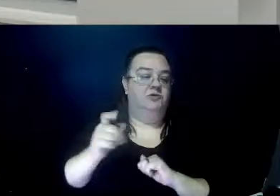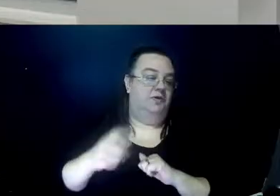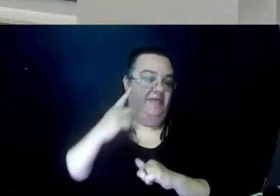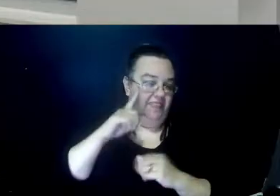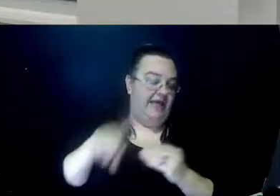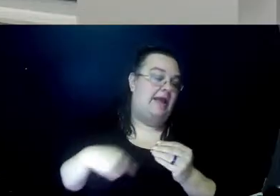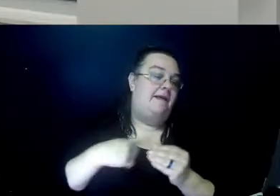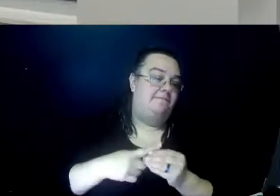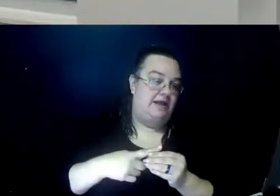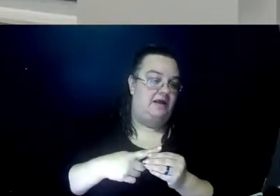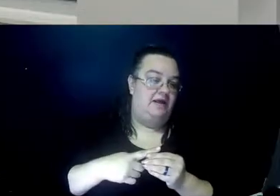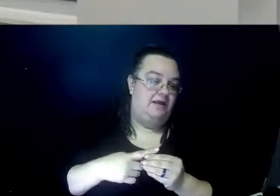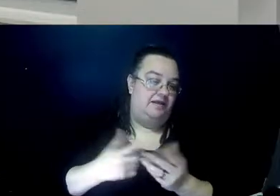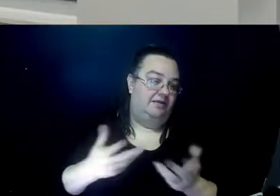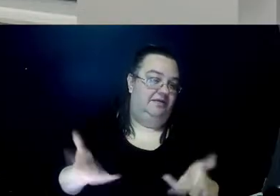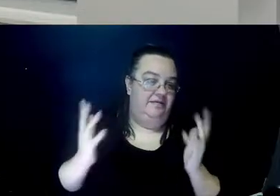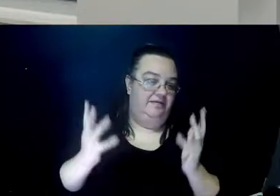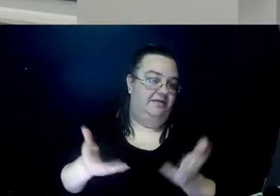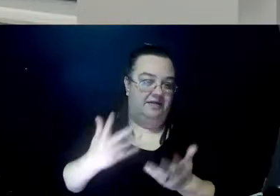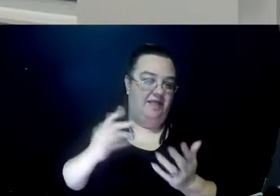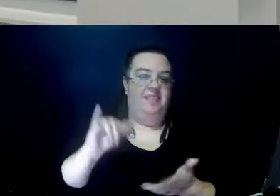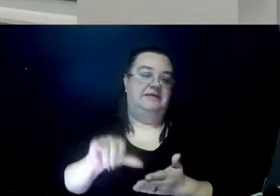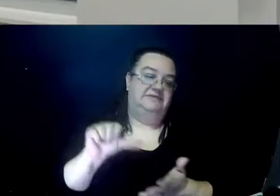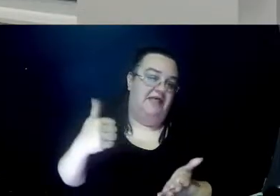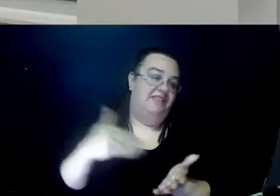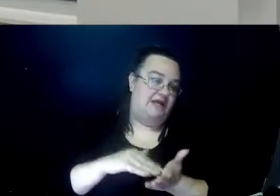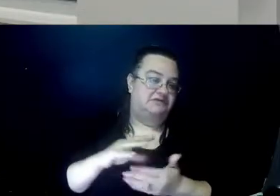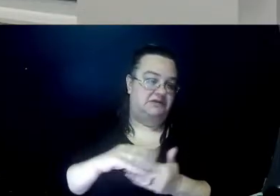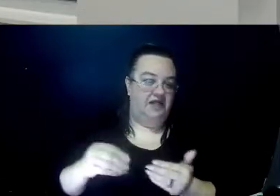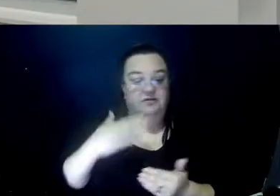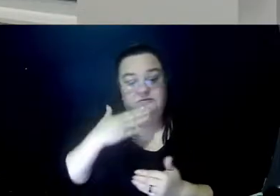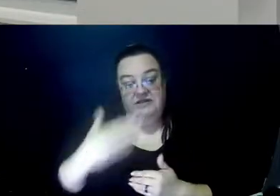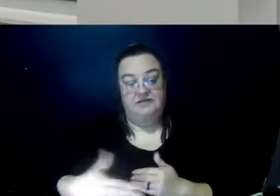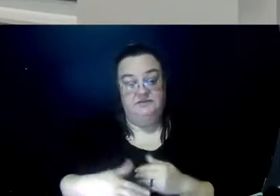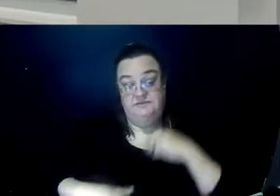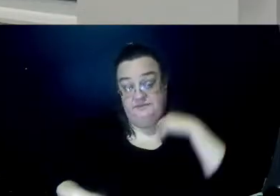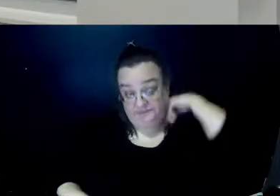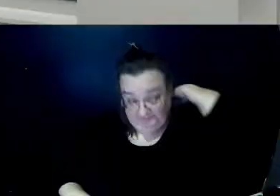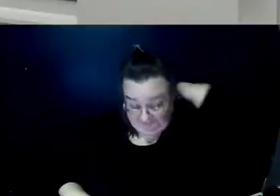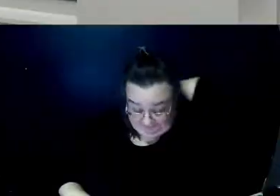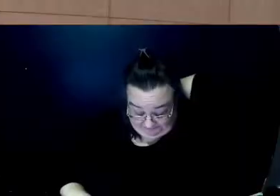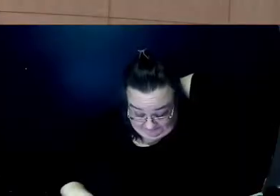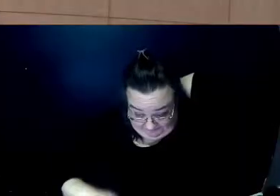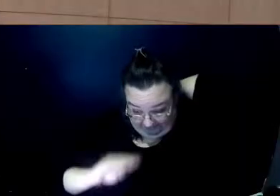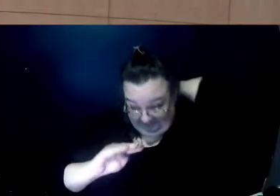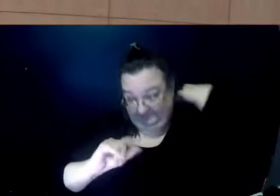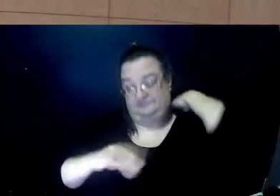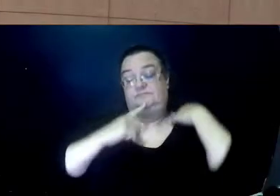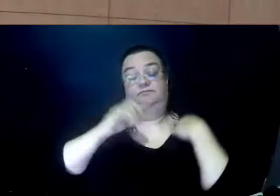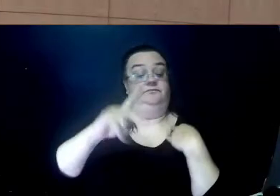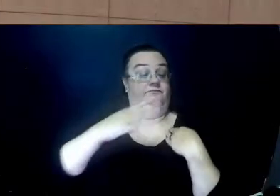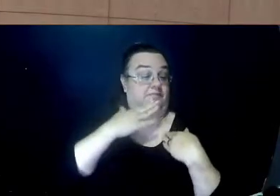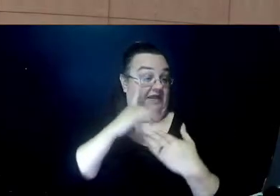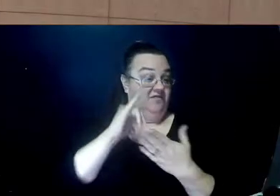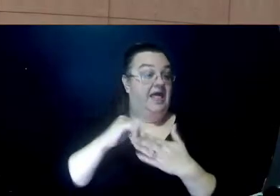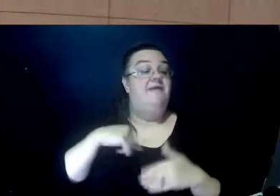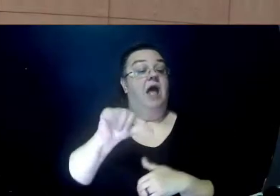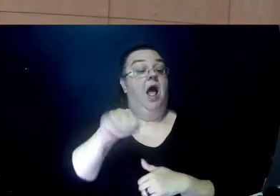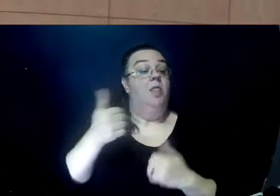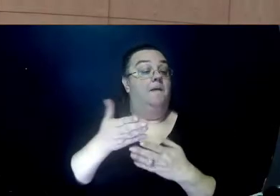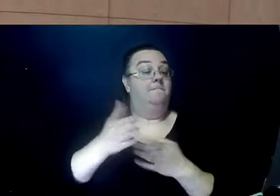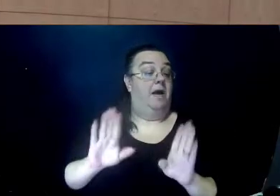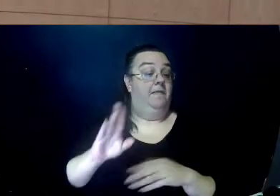about this $10,000. Thank you. Thank you for that. Is there other public